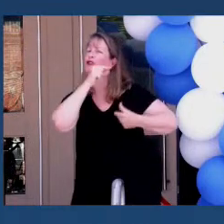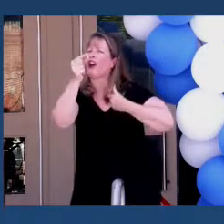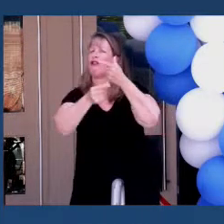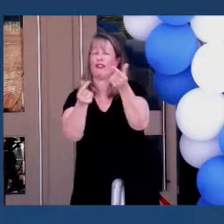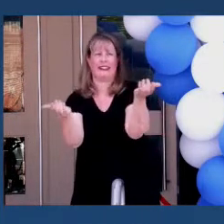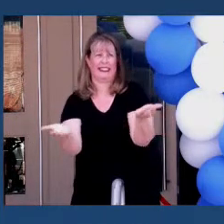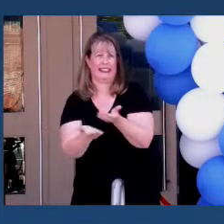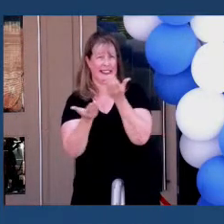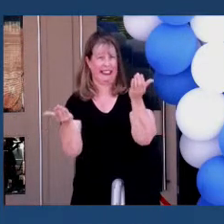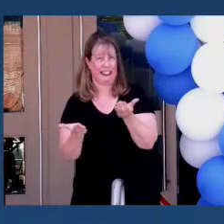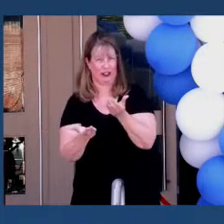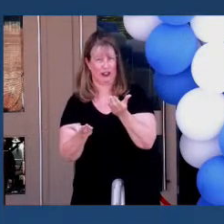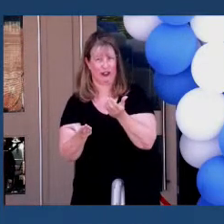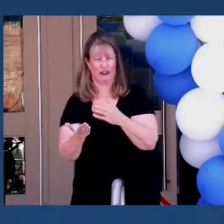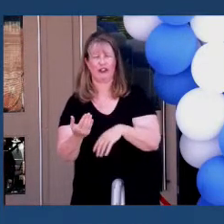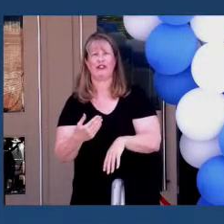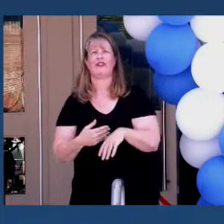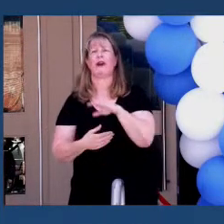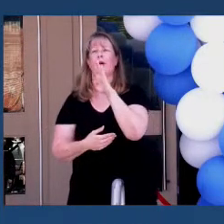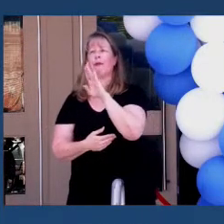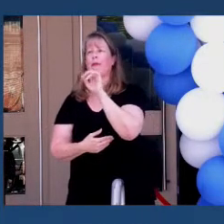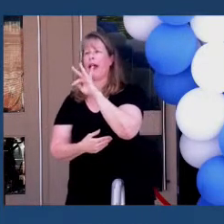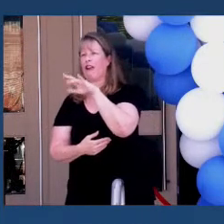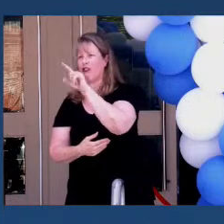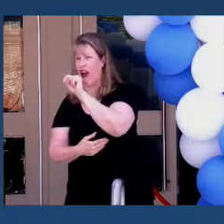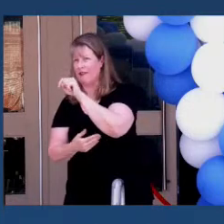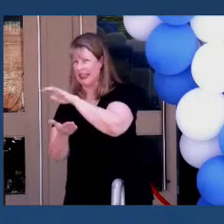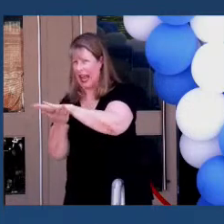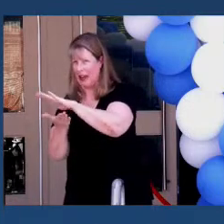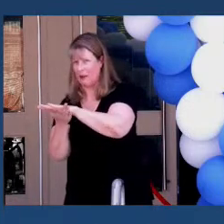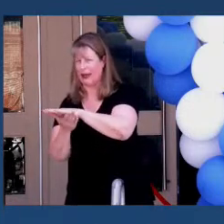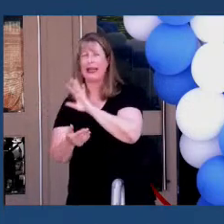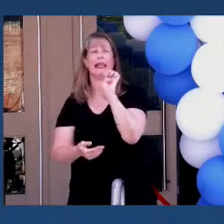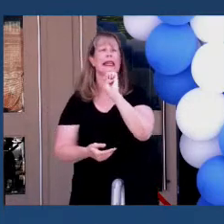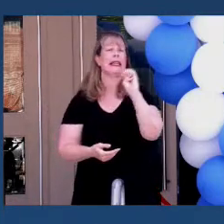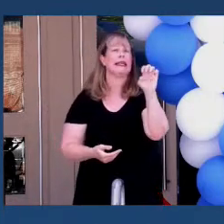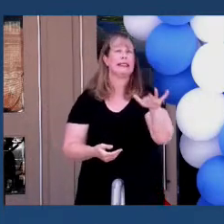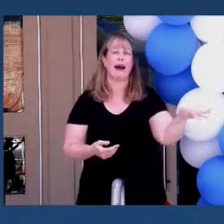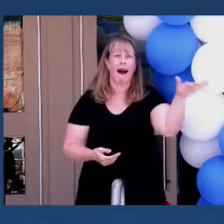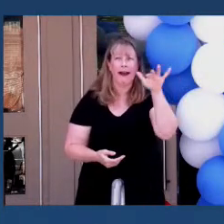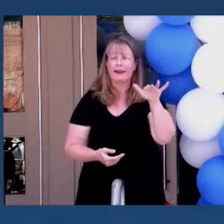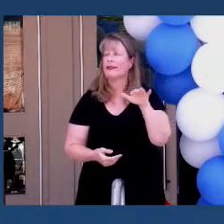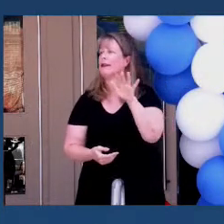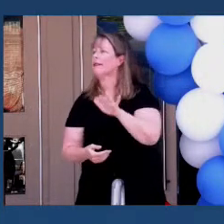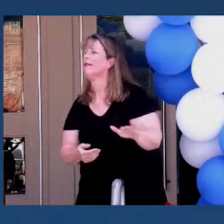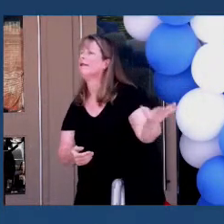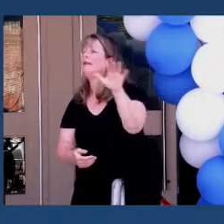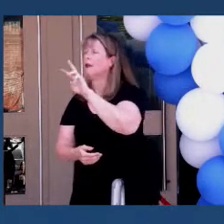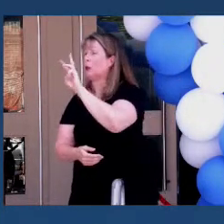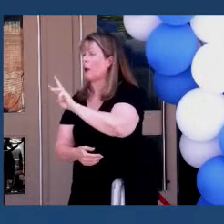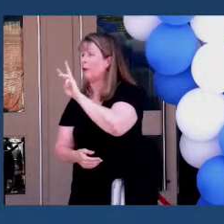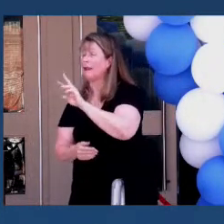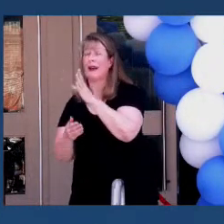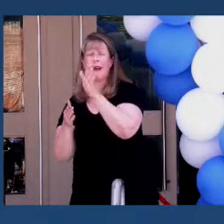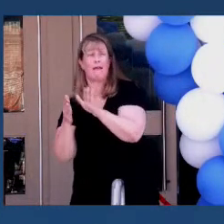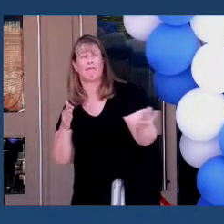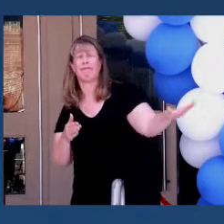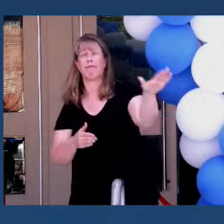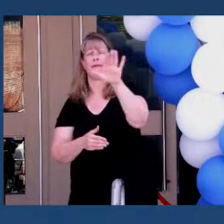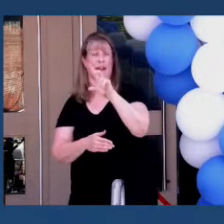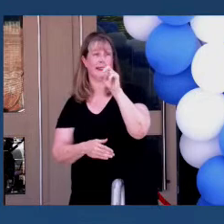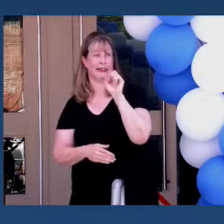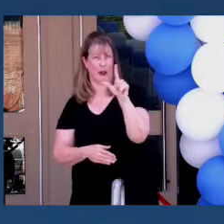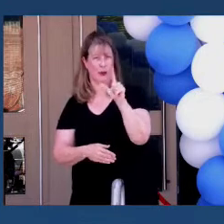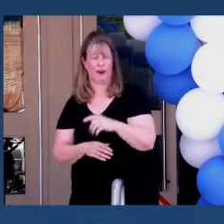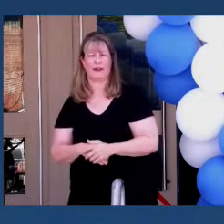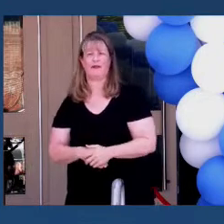here at Bancroft Academy and on the east side and across Wilmington and across Delaware. I have a lot of